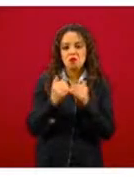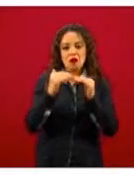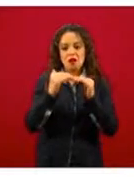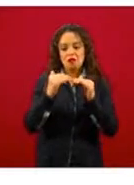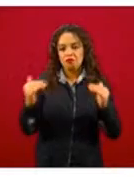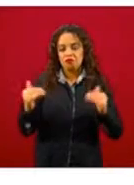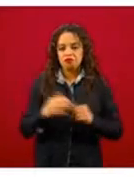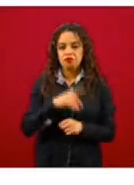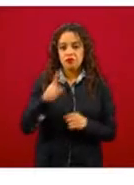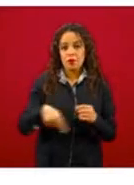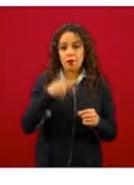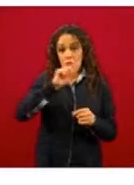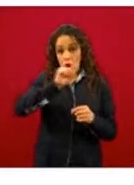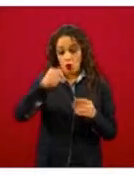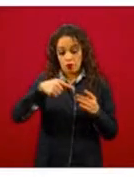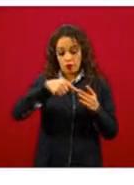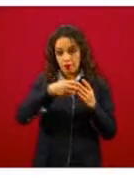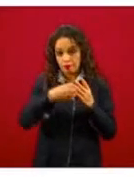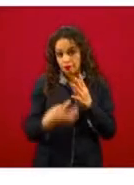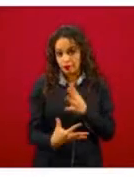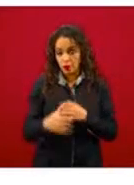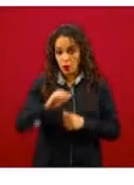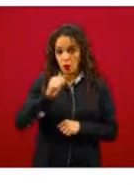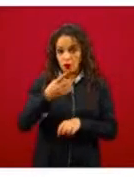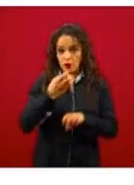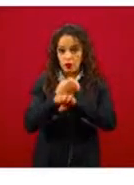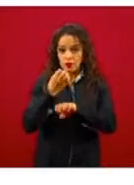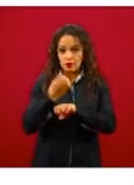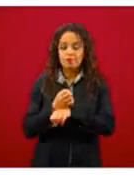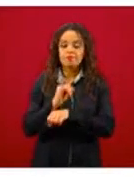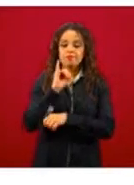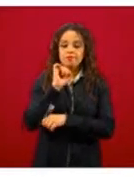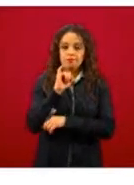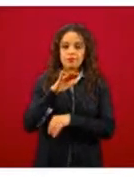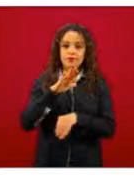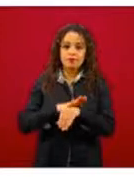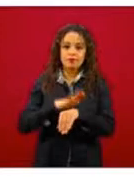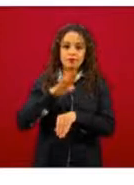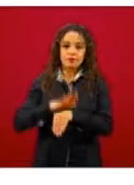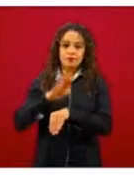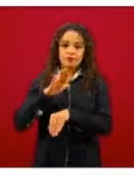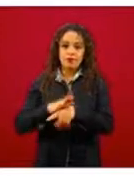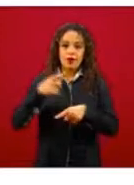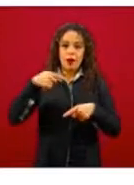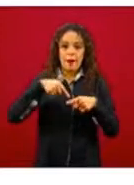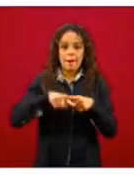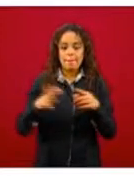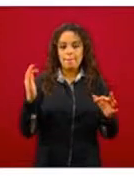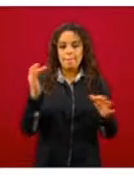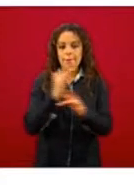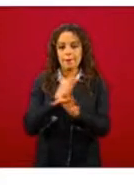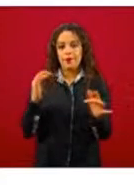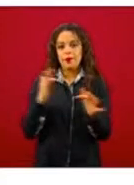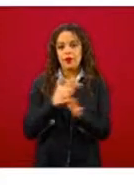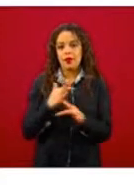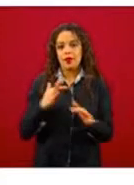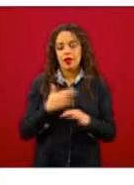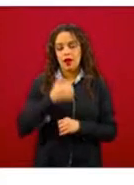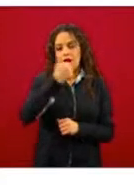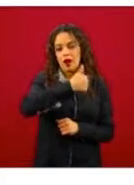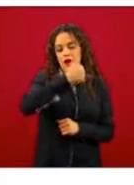flat at zero mobility, but from there on, the rest of the states have an increasing